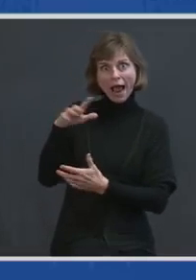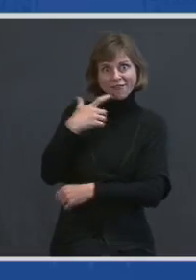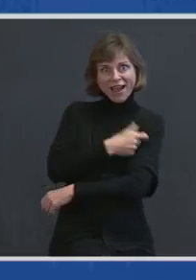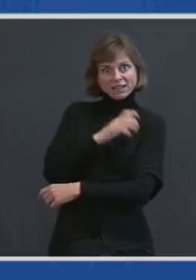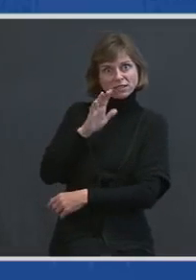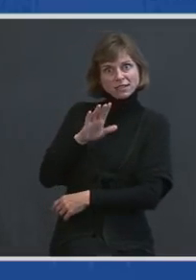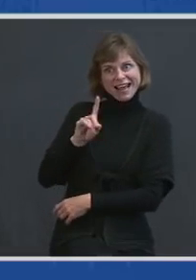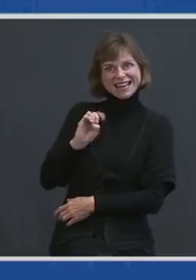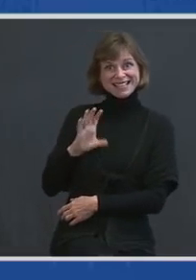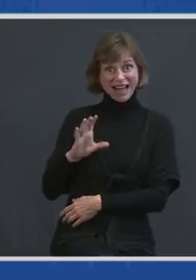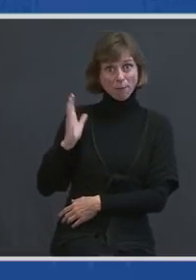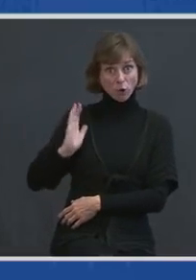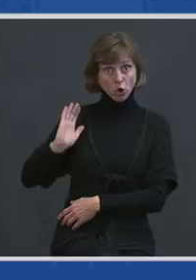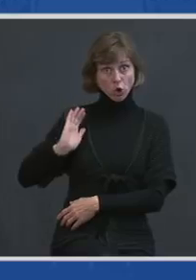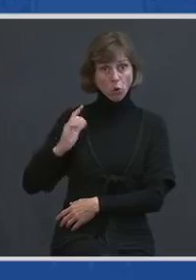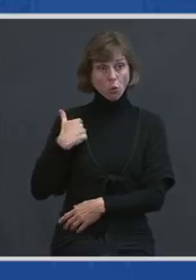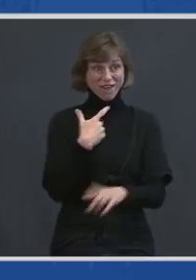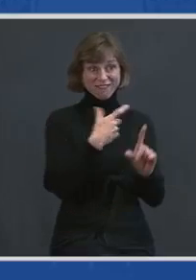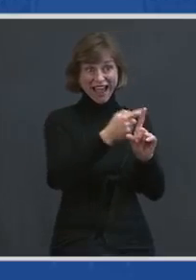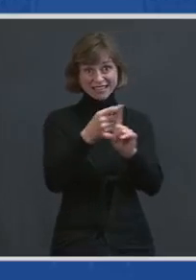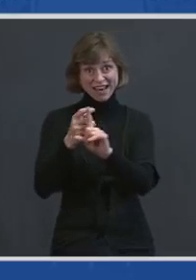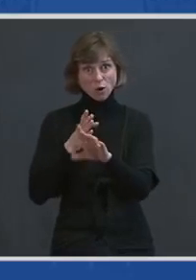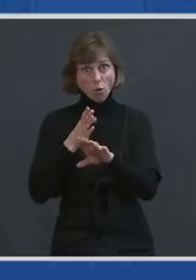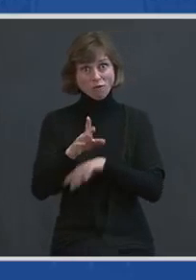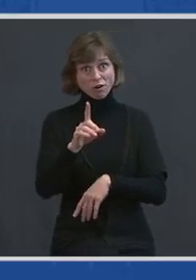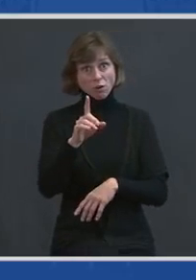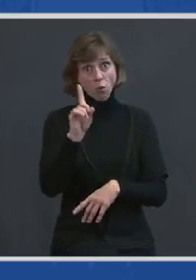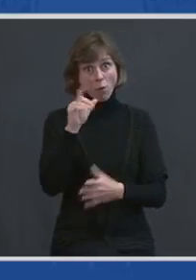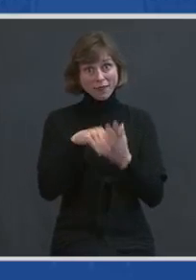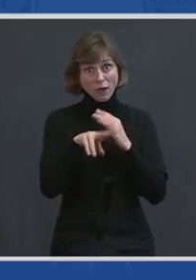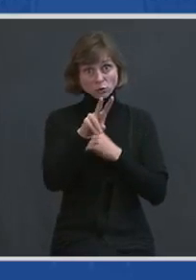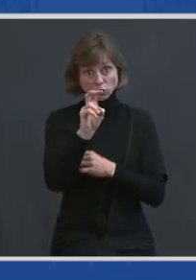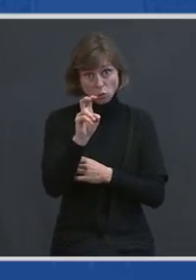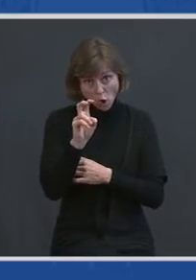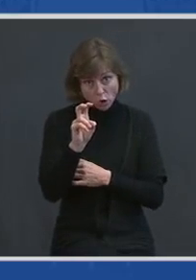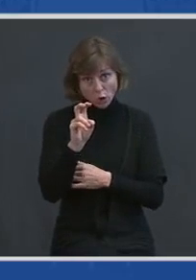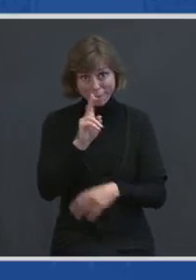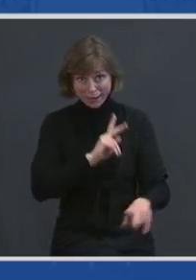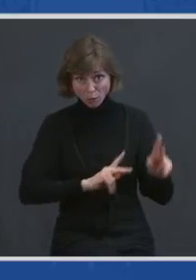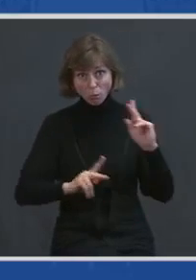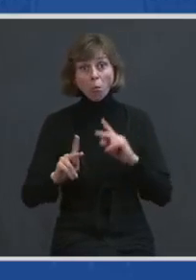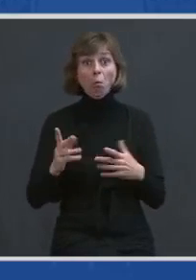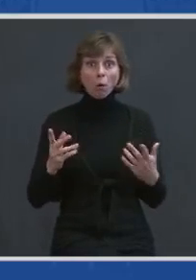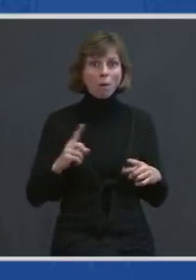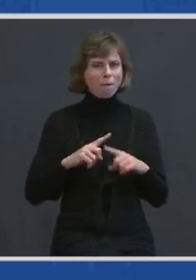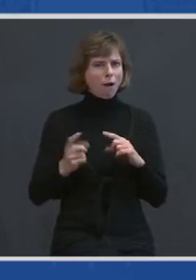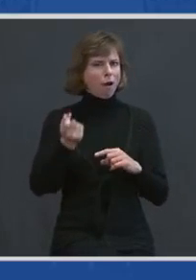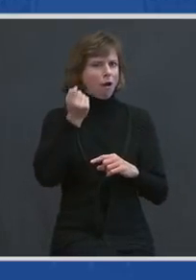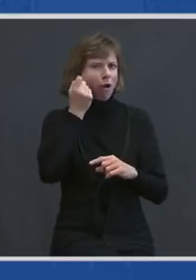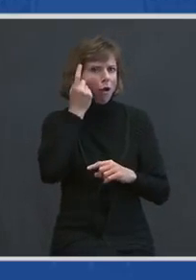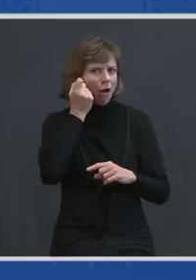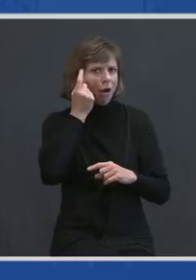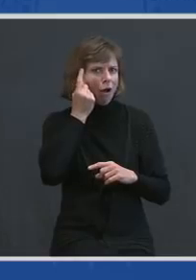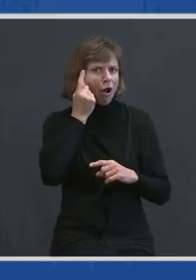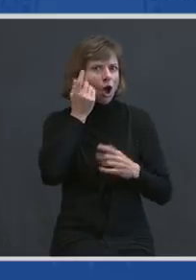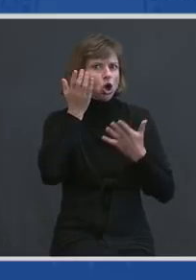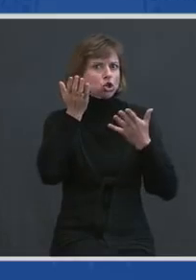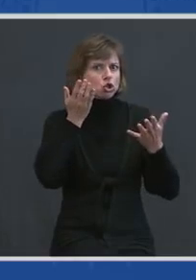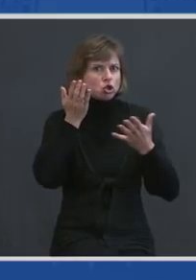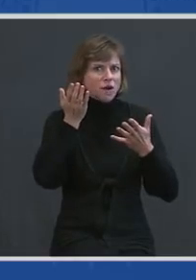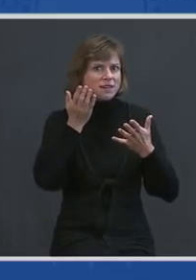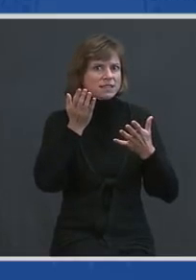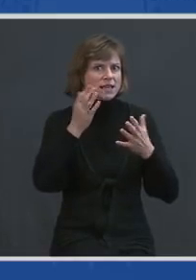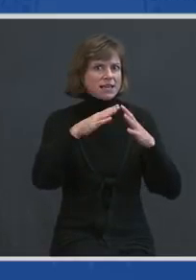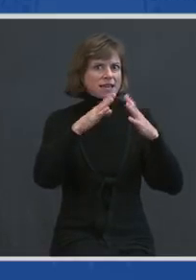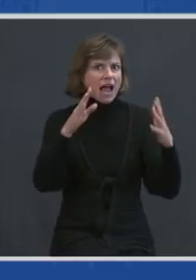around 1,200 individuals. But if you put it in perspective, serving 60,000 participants, and